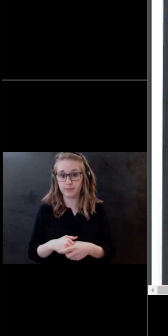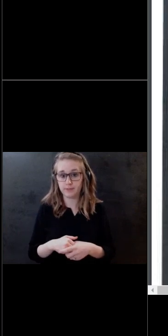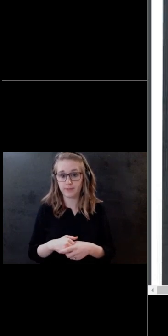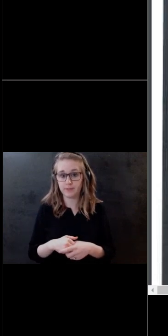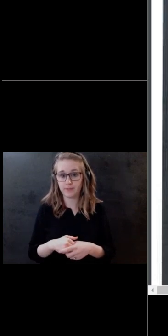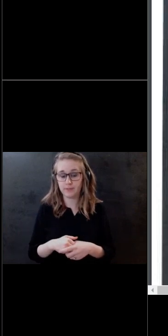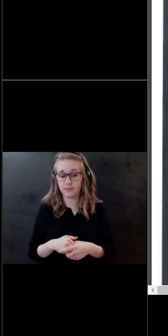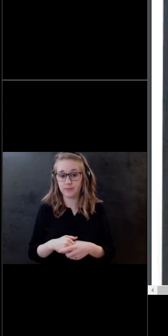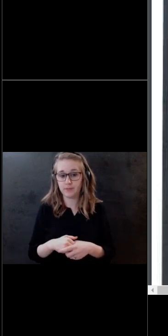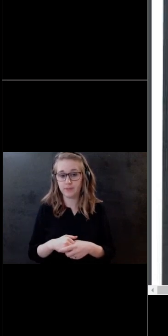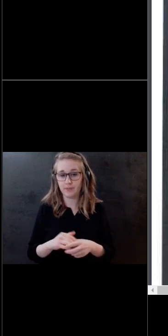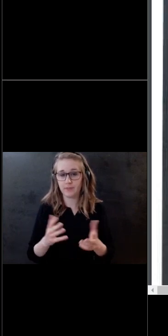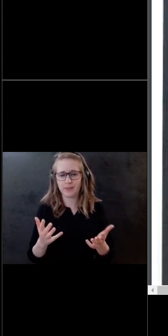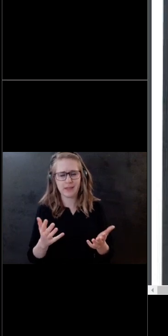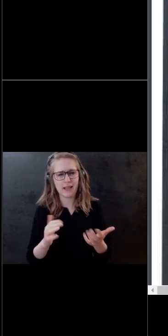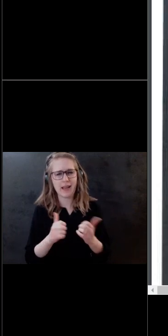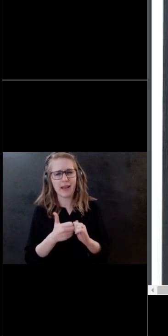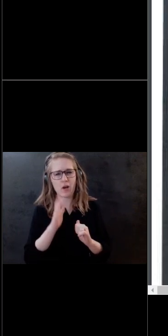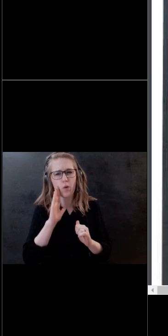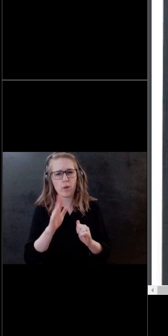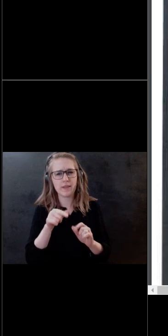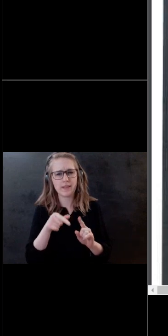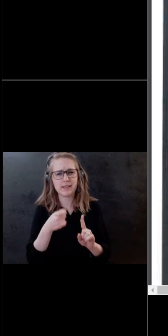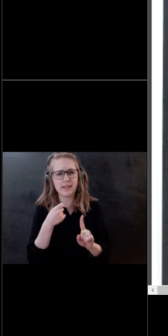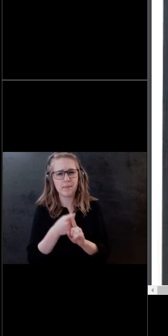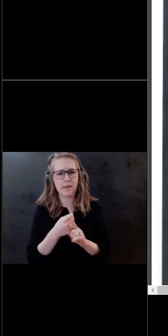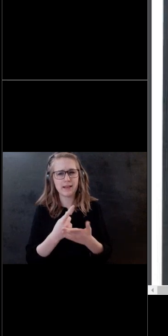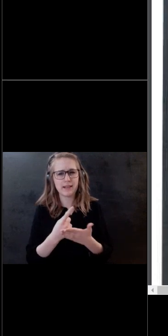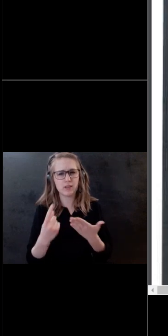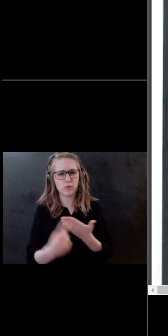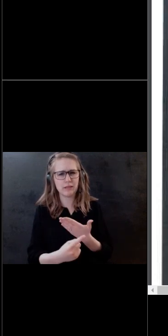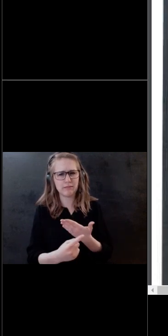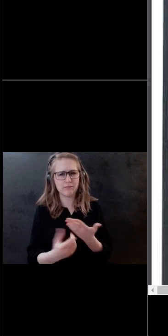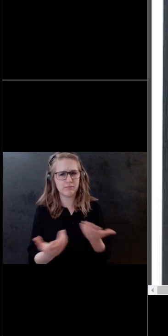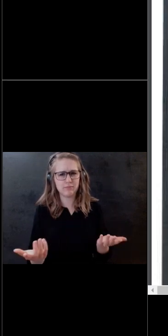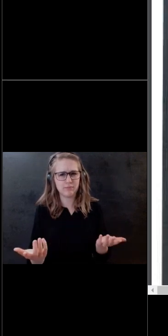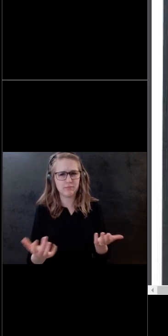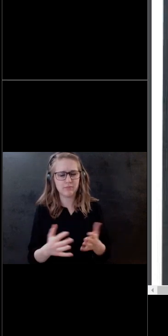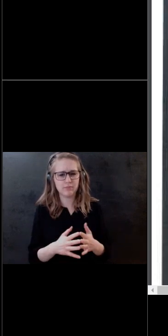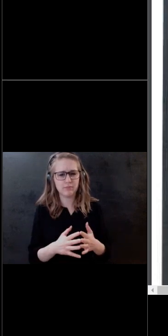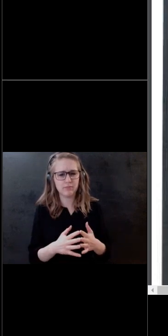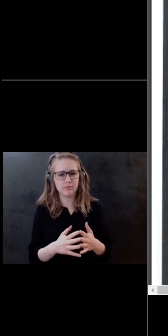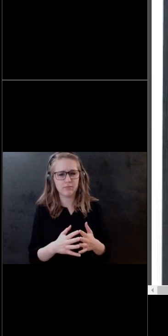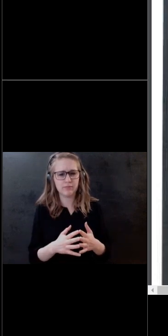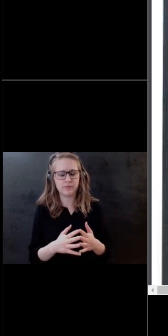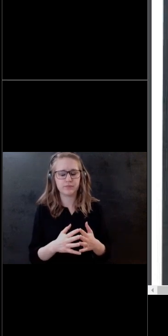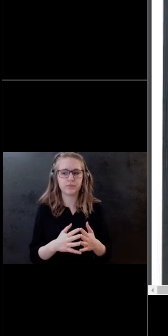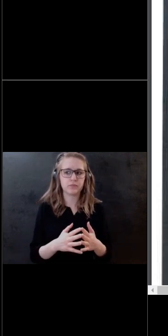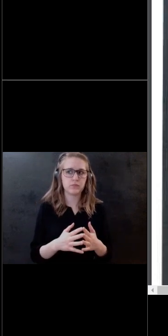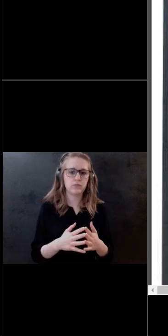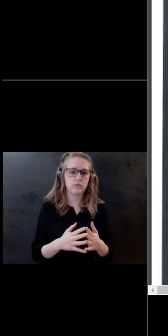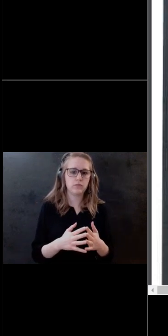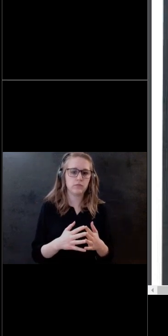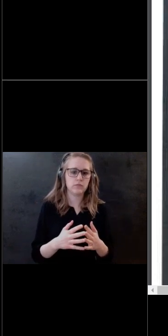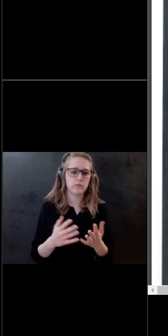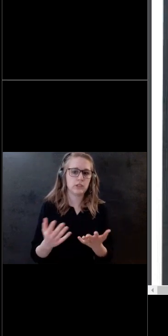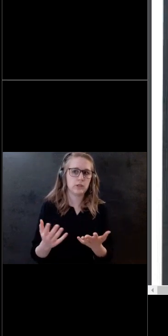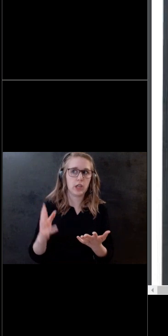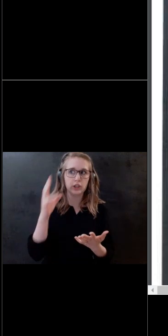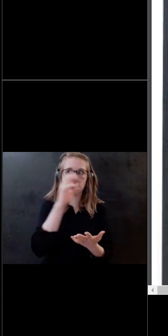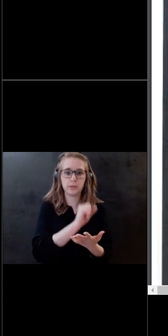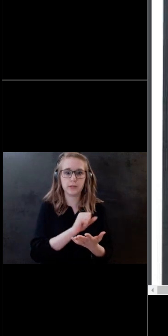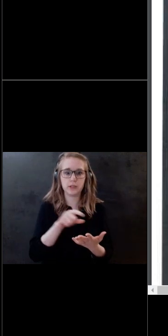How will this affect next week, if any? Well, so assuming you get approved next week, and